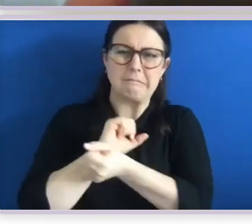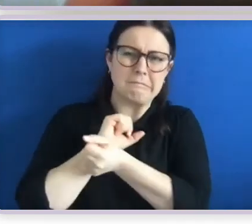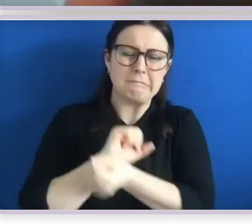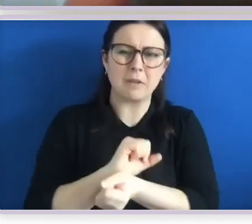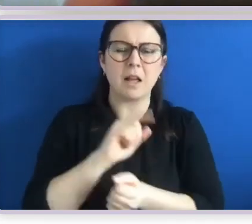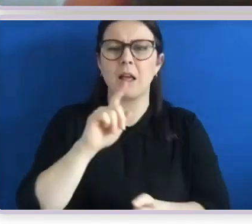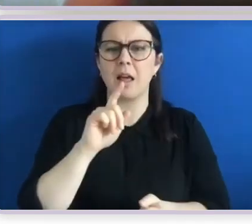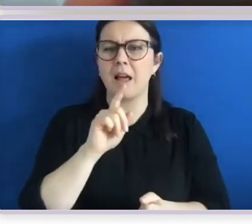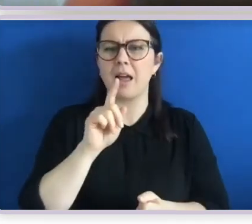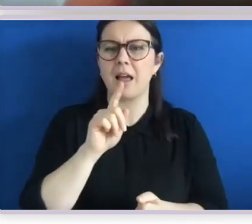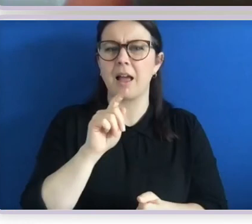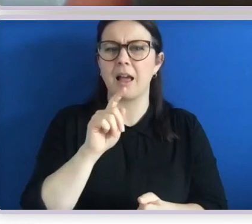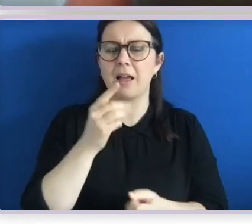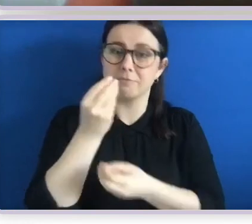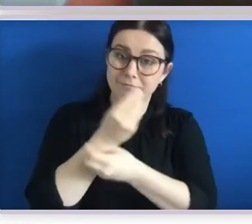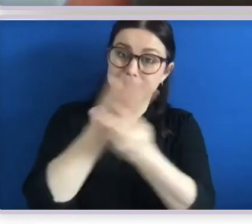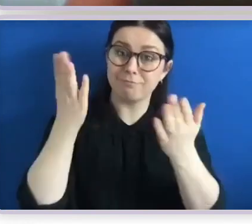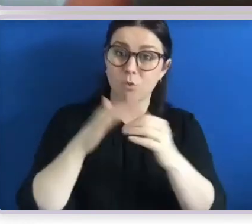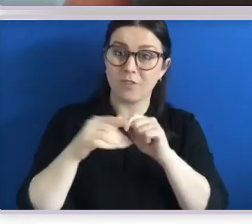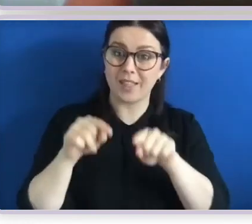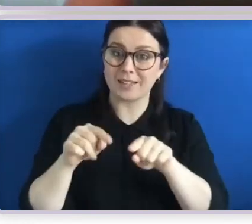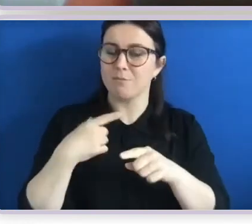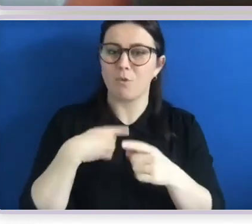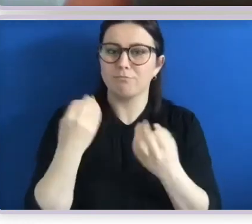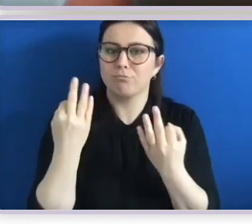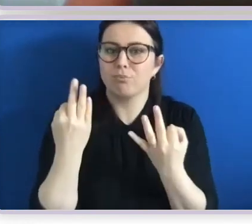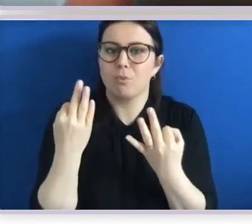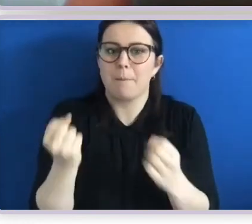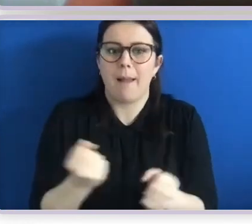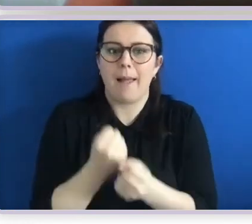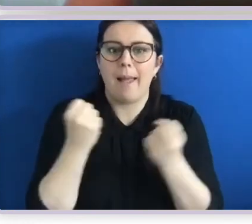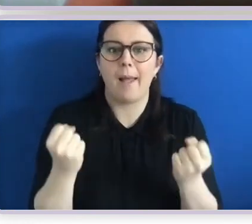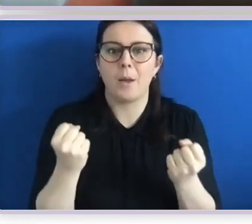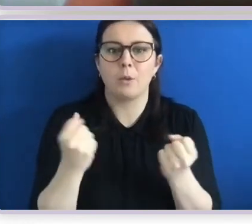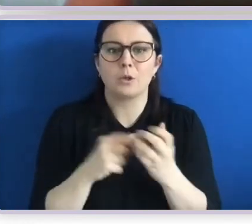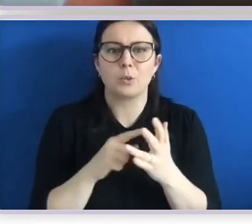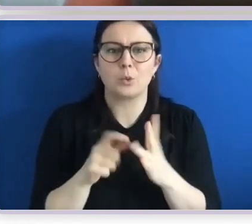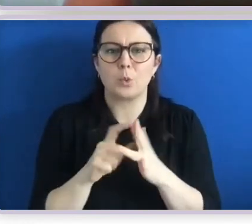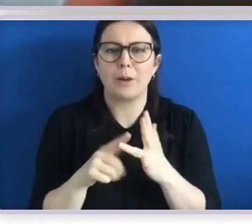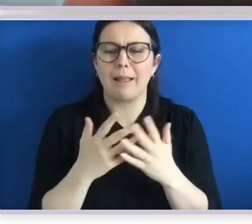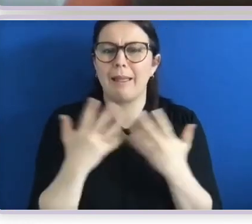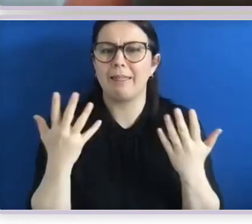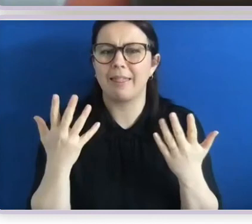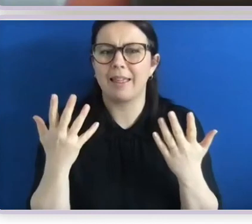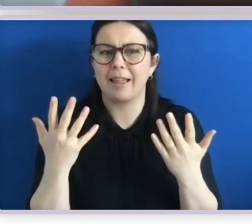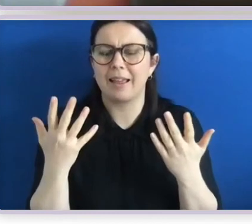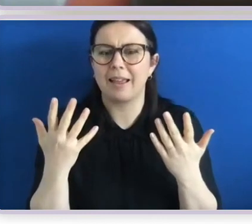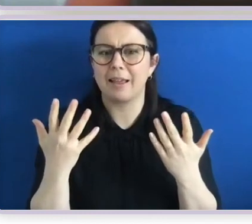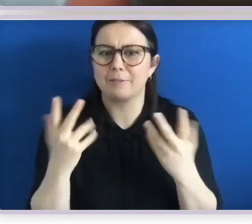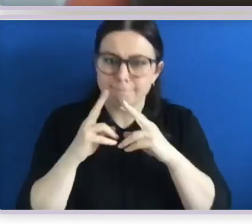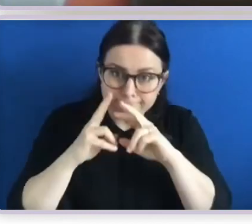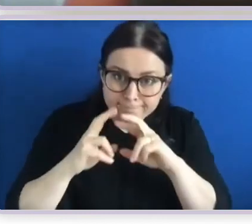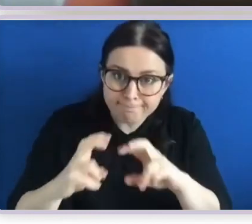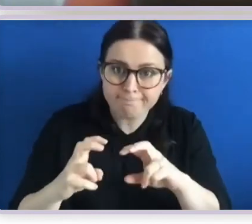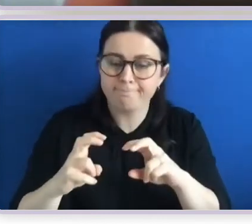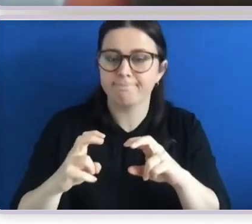letting anyone know because we don't have any power to do anything. So we don't have any power to do anything in relation to